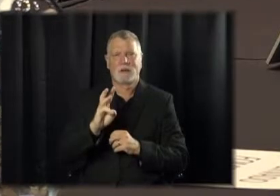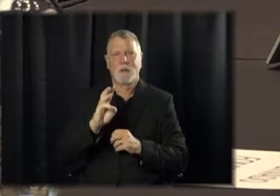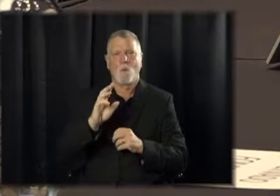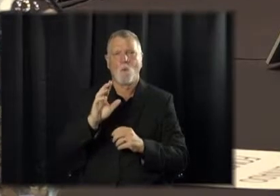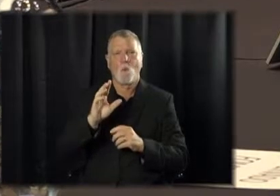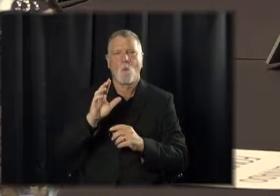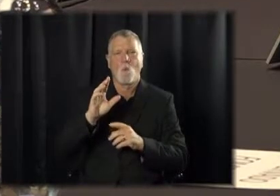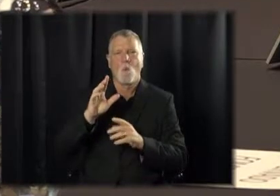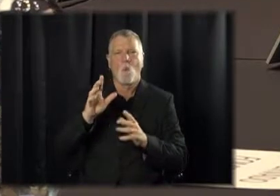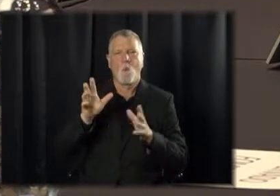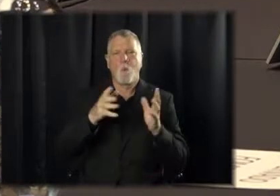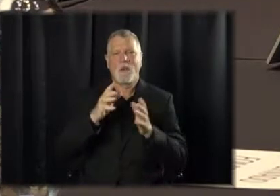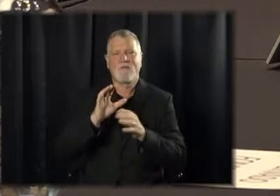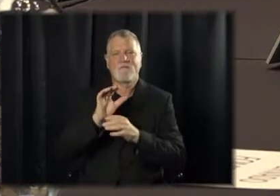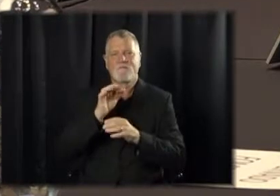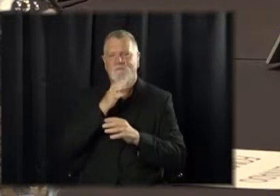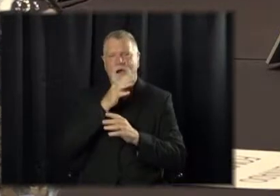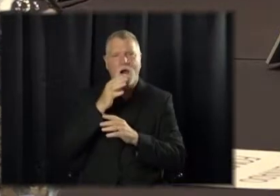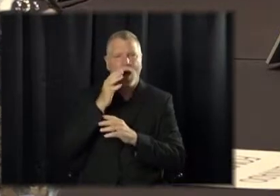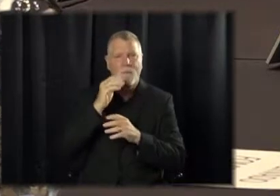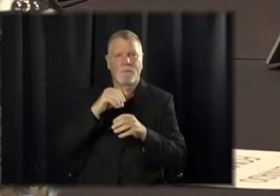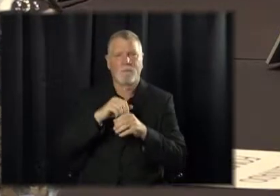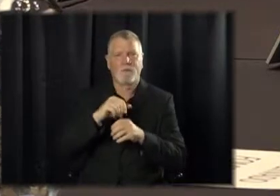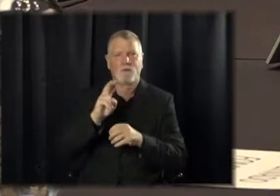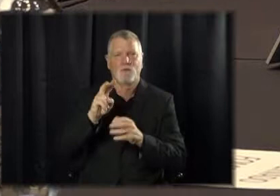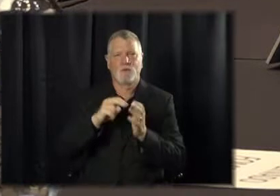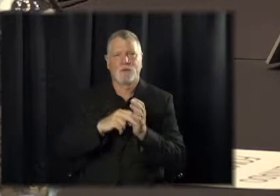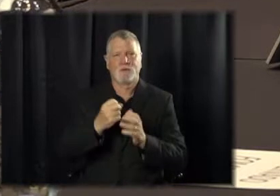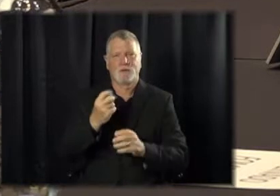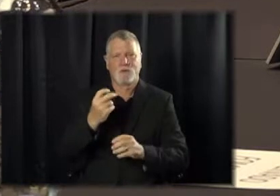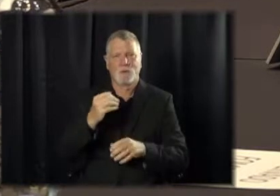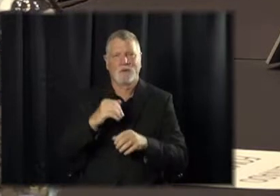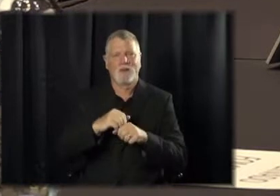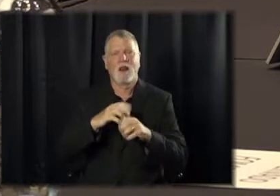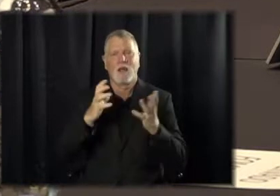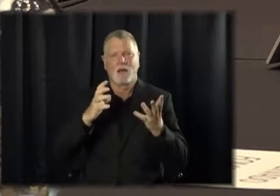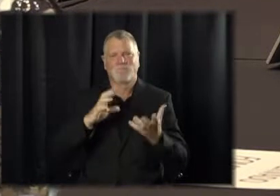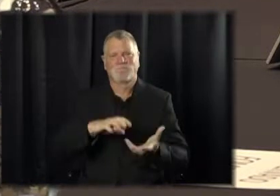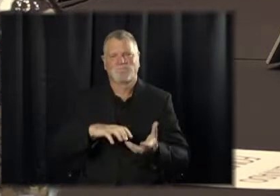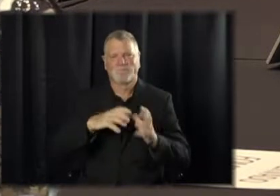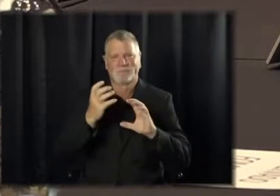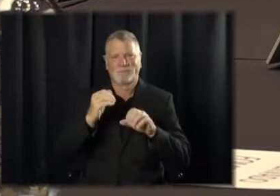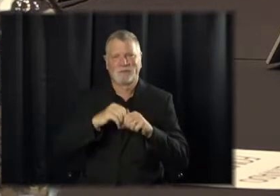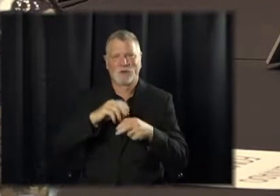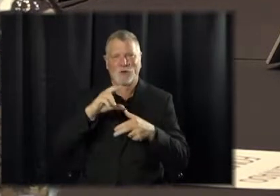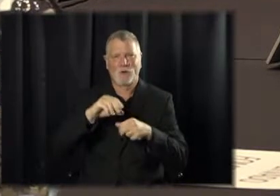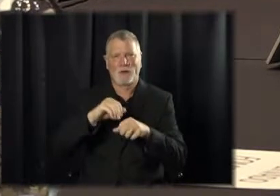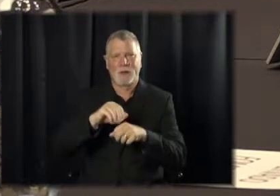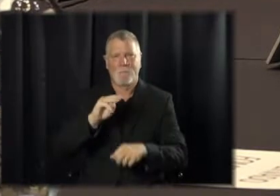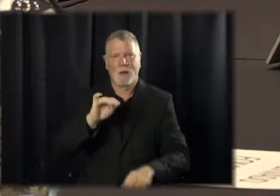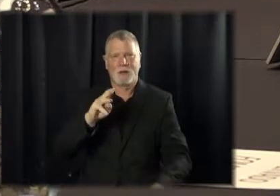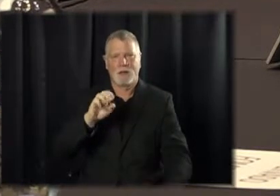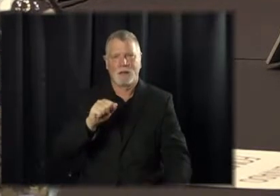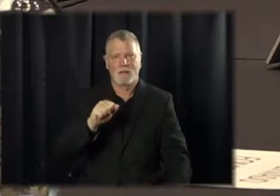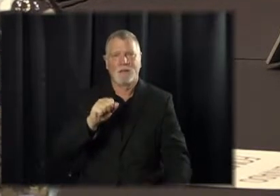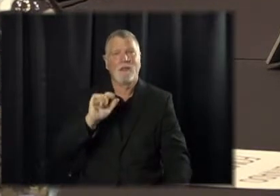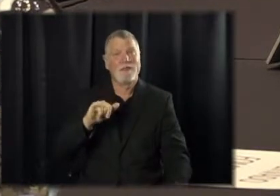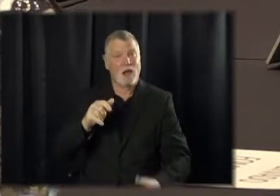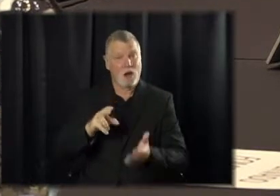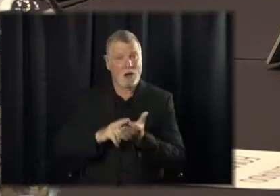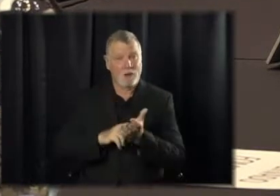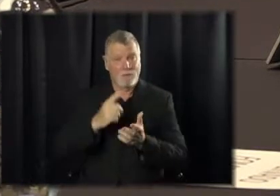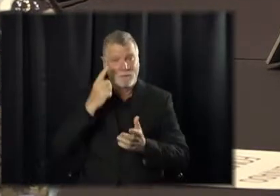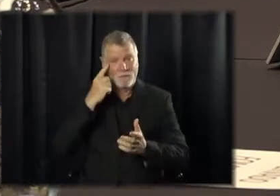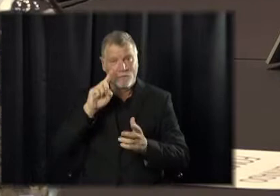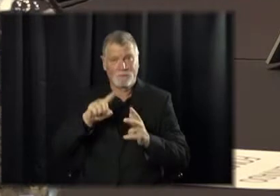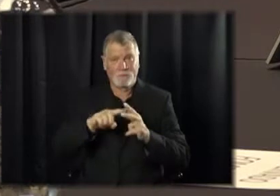farm originally built in 2012 and which suffered substantial damages as a result of Hurricane Maria. The proposed contract is